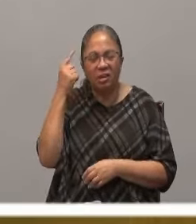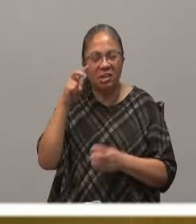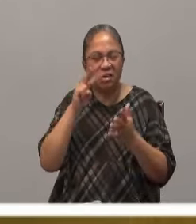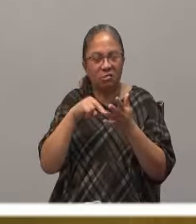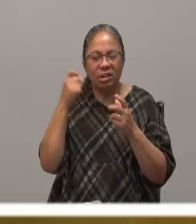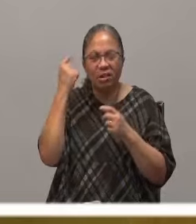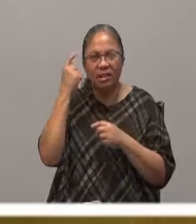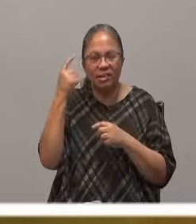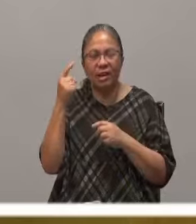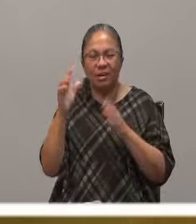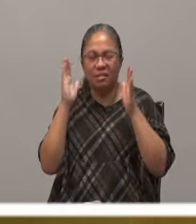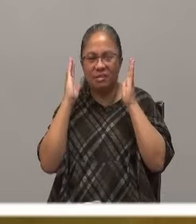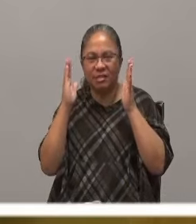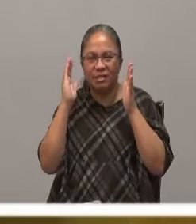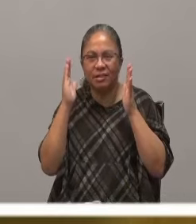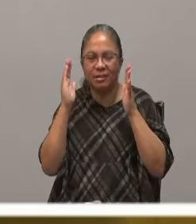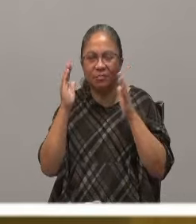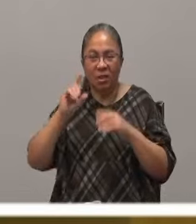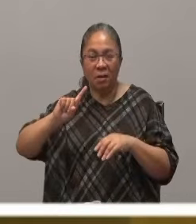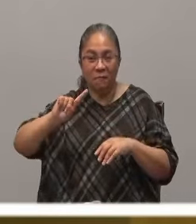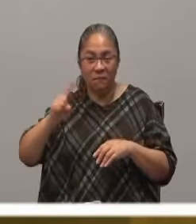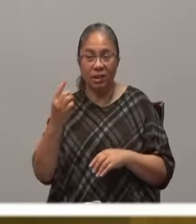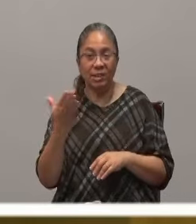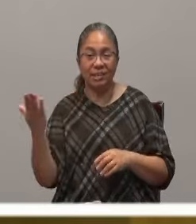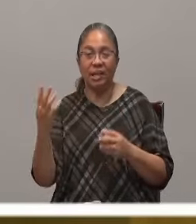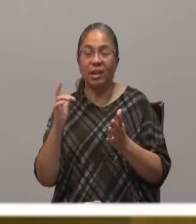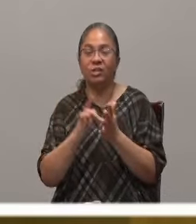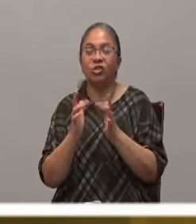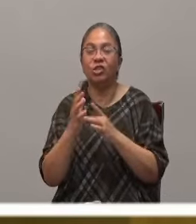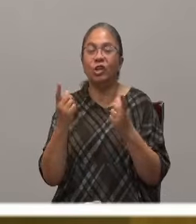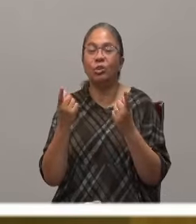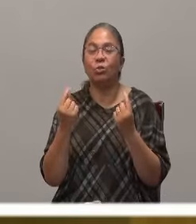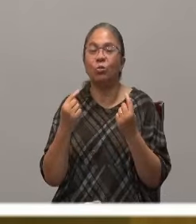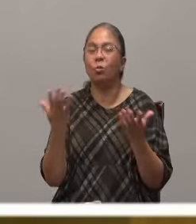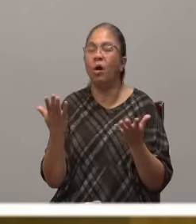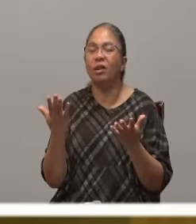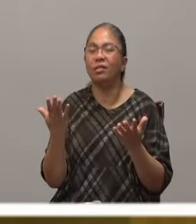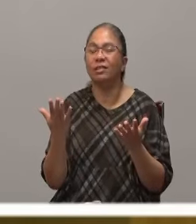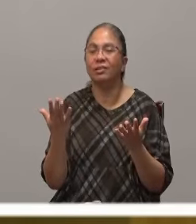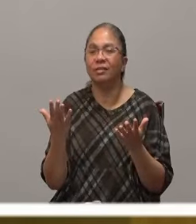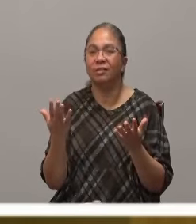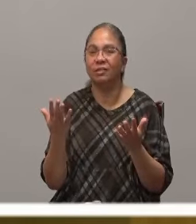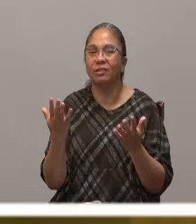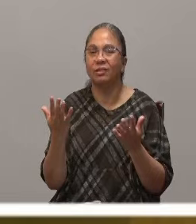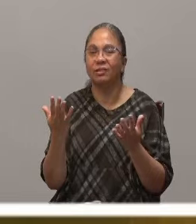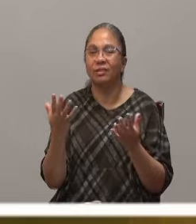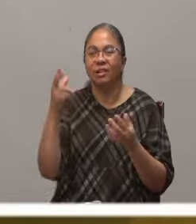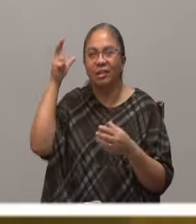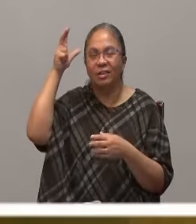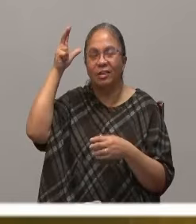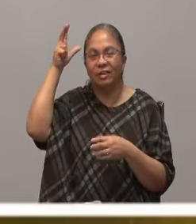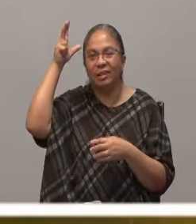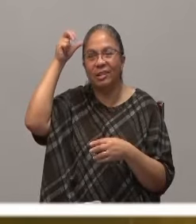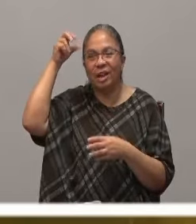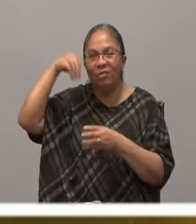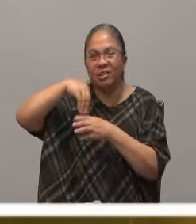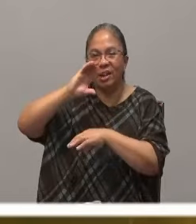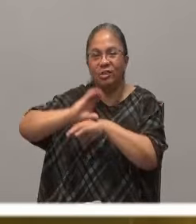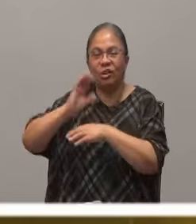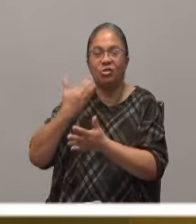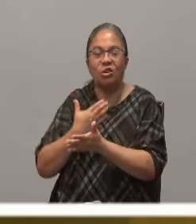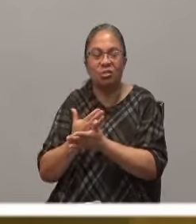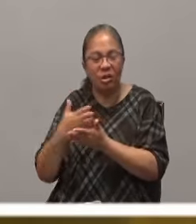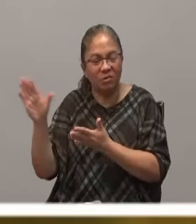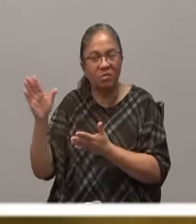That the first thing that Jesus deals with is the church devils. Evil that is existing